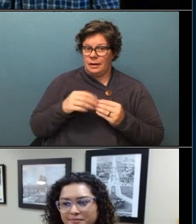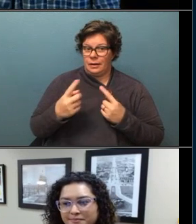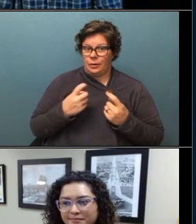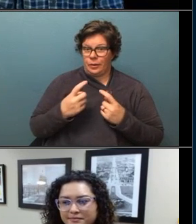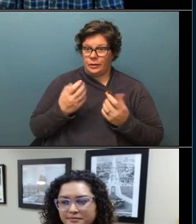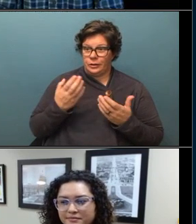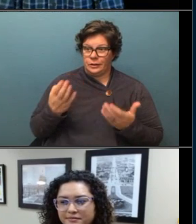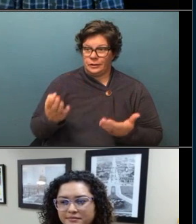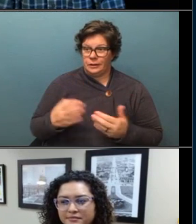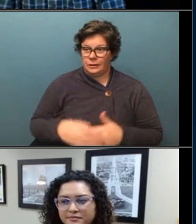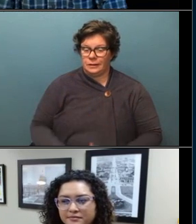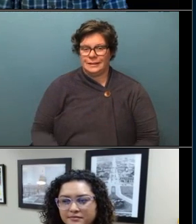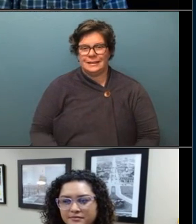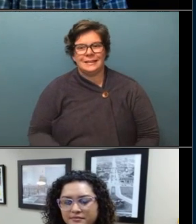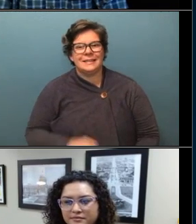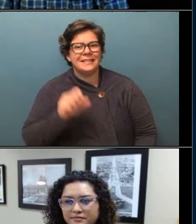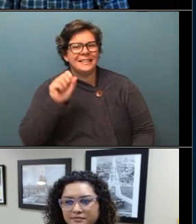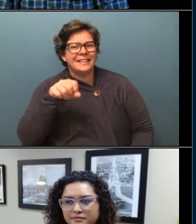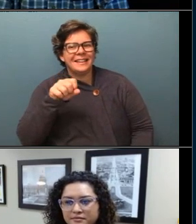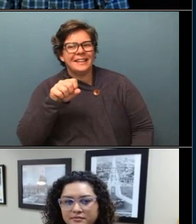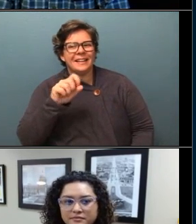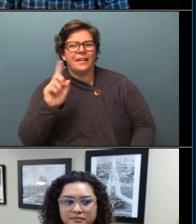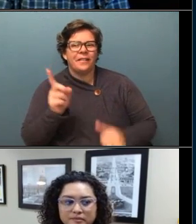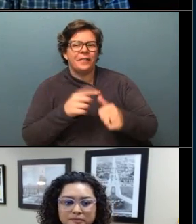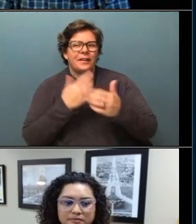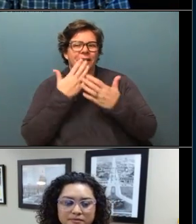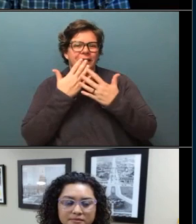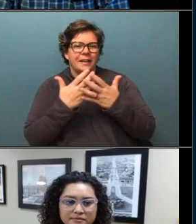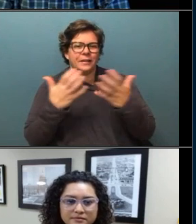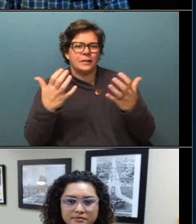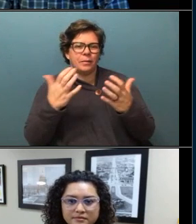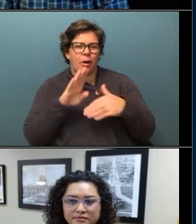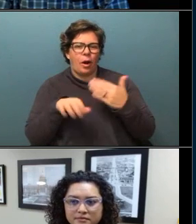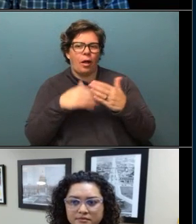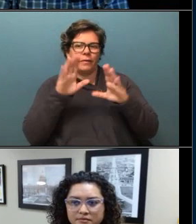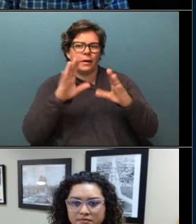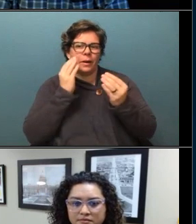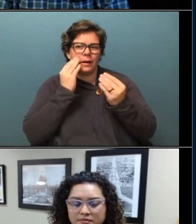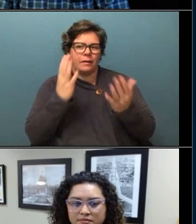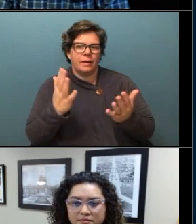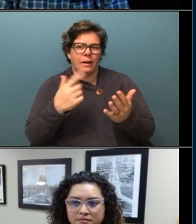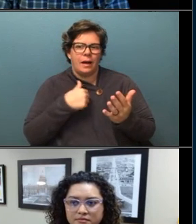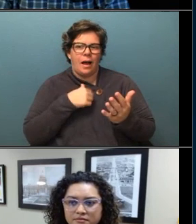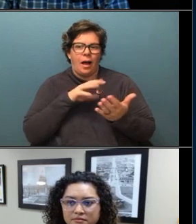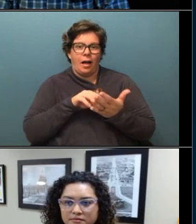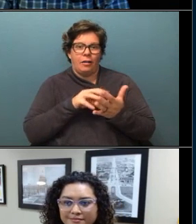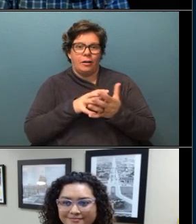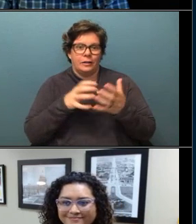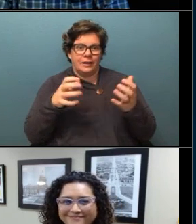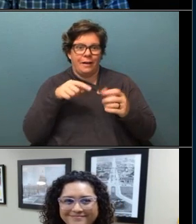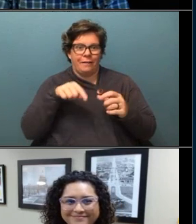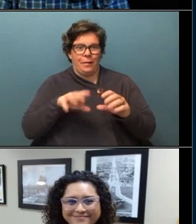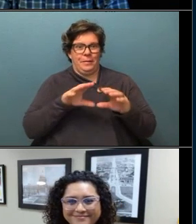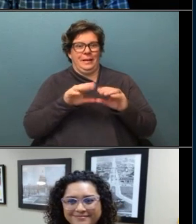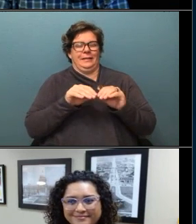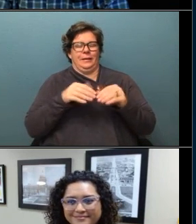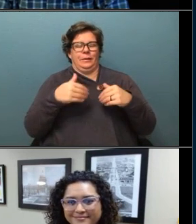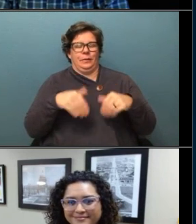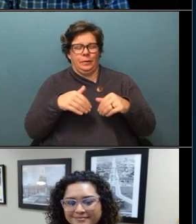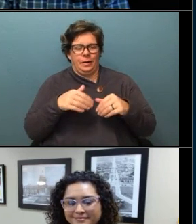time. Yeah, first off, thank you so much for all of that great information. I personally learned a lot from the session, and I